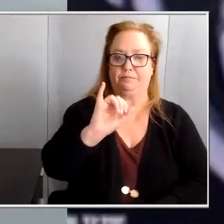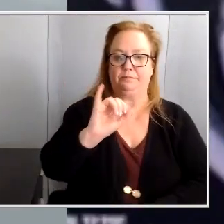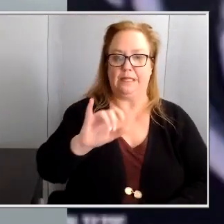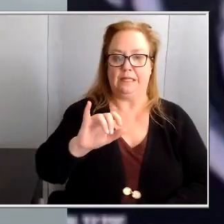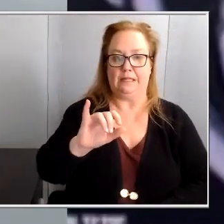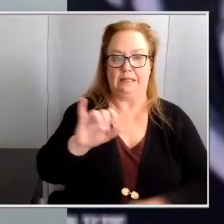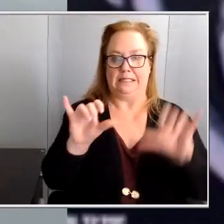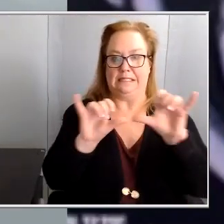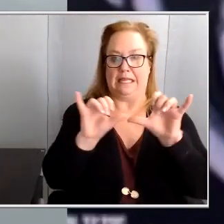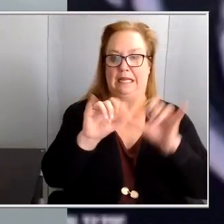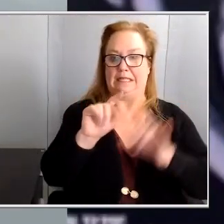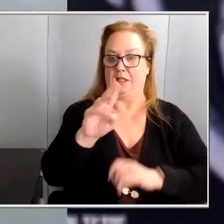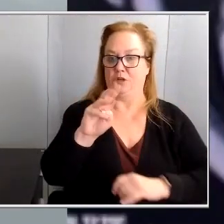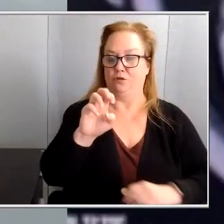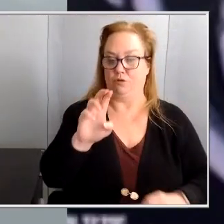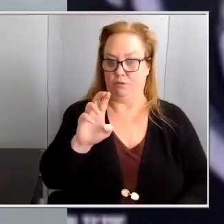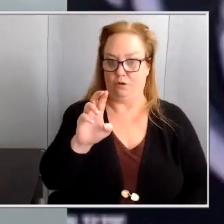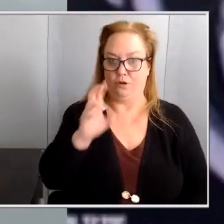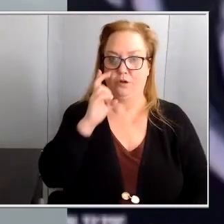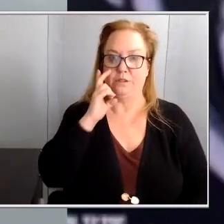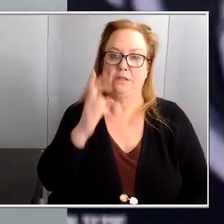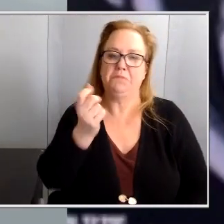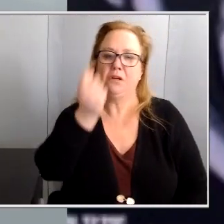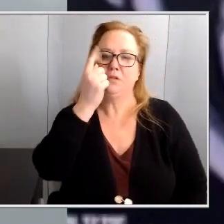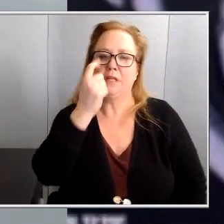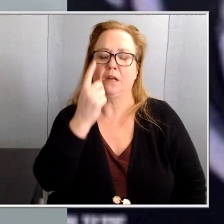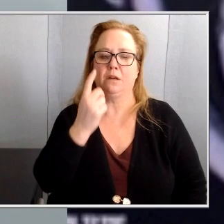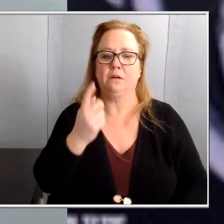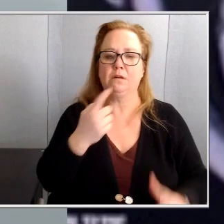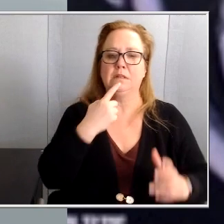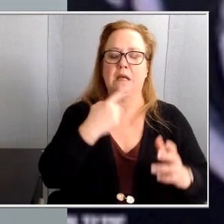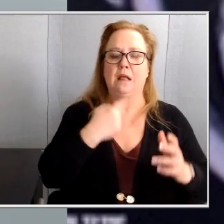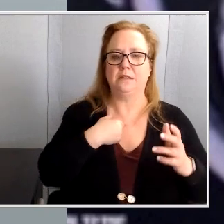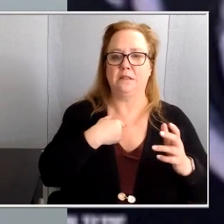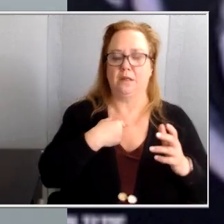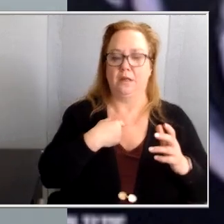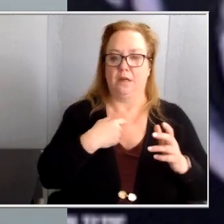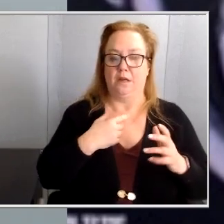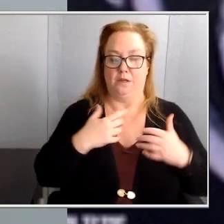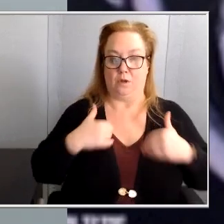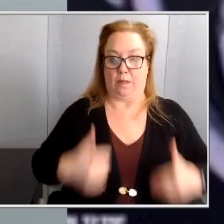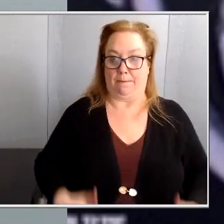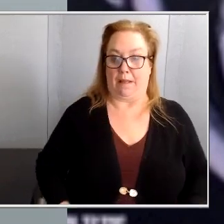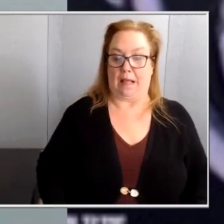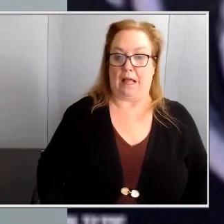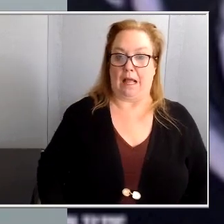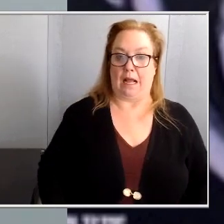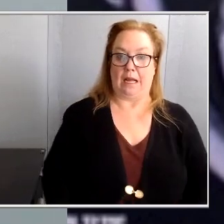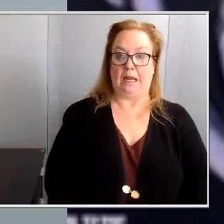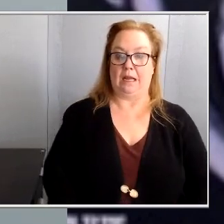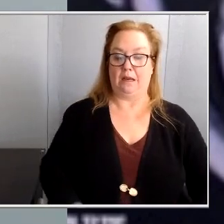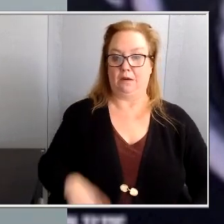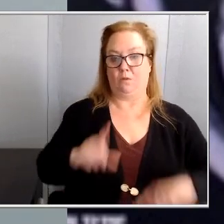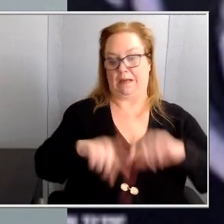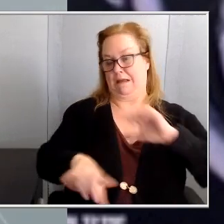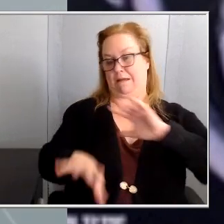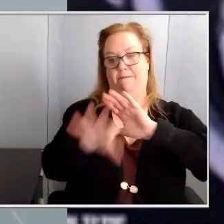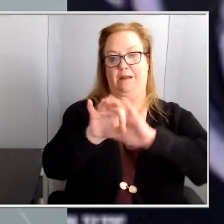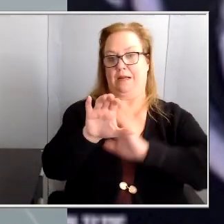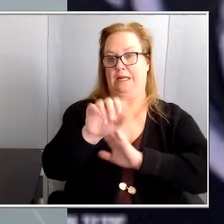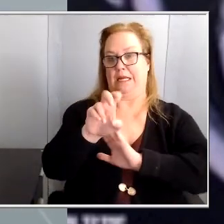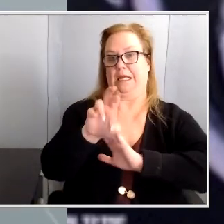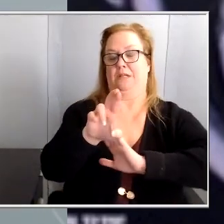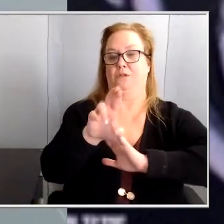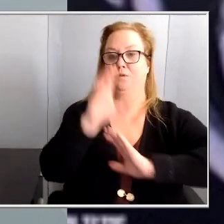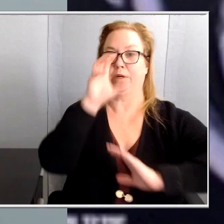tumor. I mean, Yeah, so, help us understand what's tumor and what's not here. Yeah, so in the rest of our body, right, we really can't find cancer. We presume